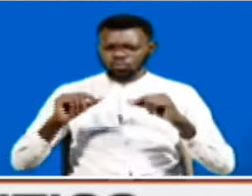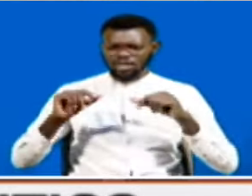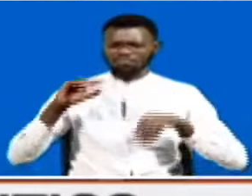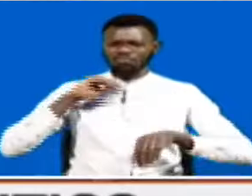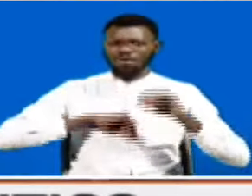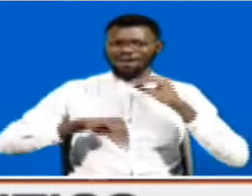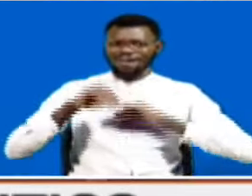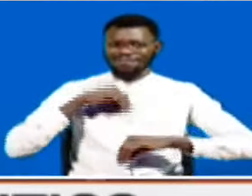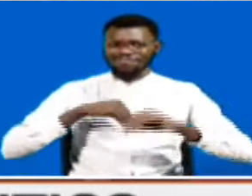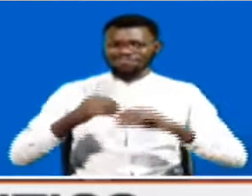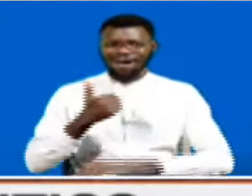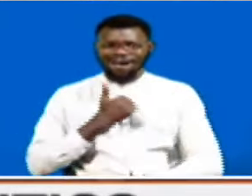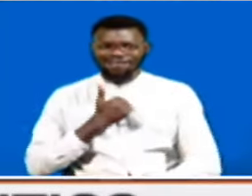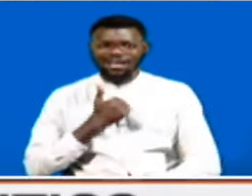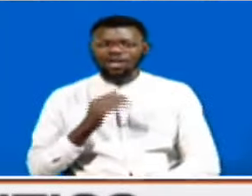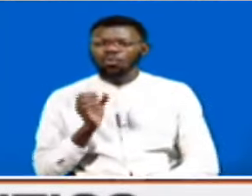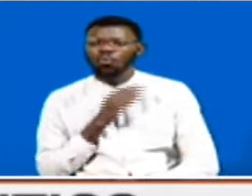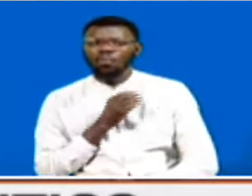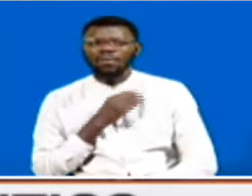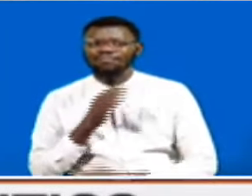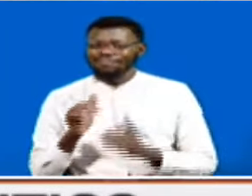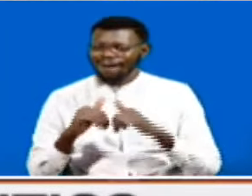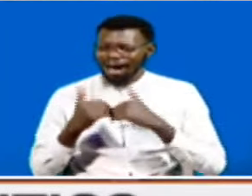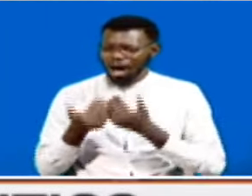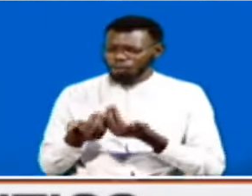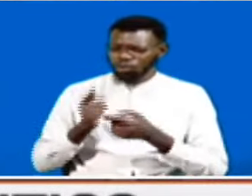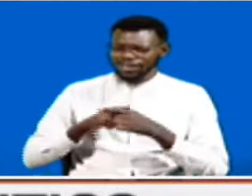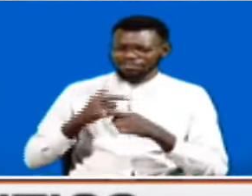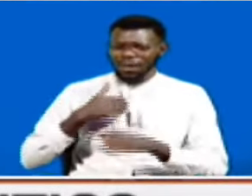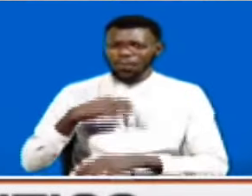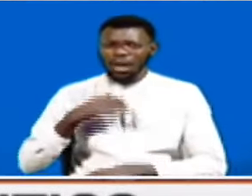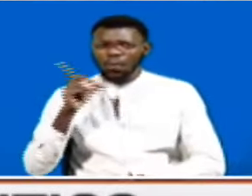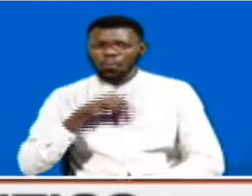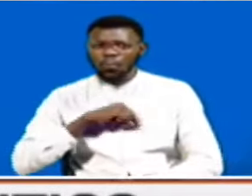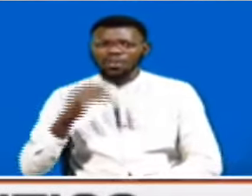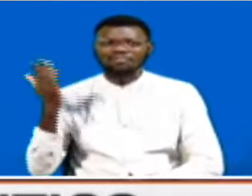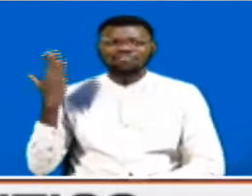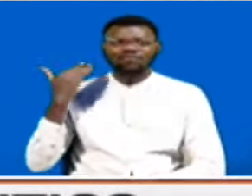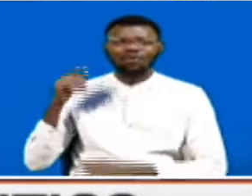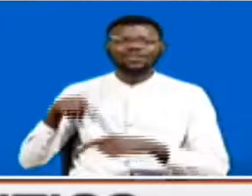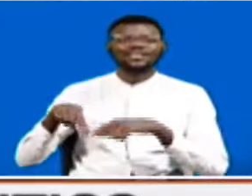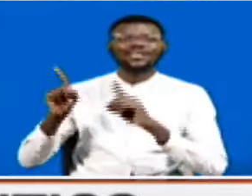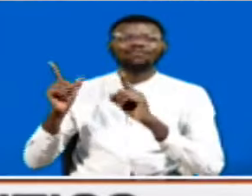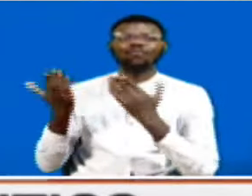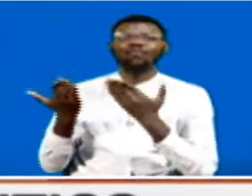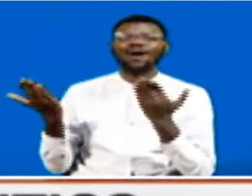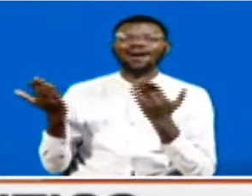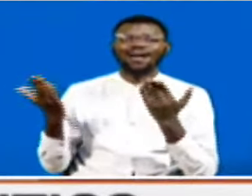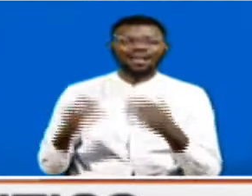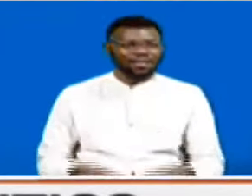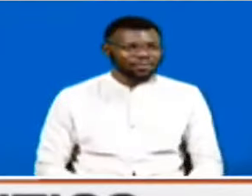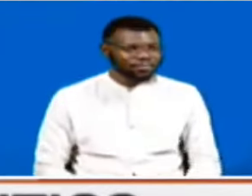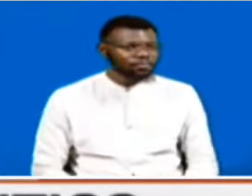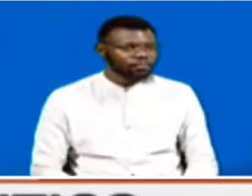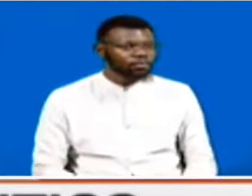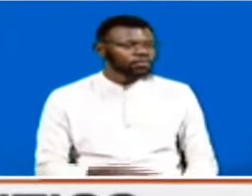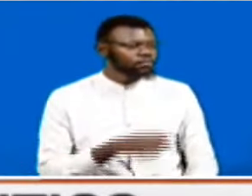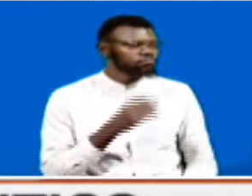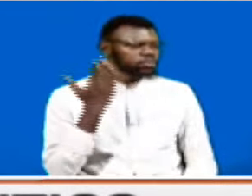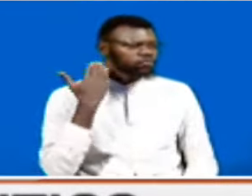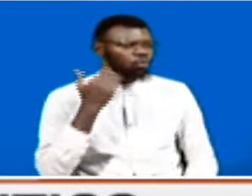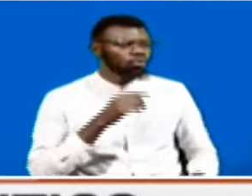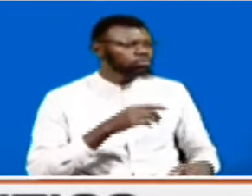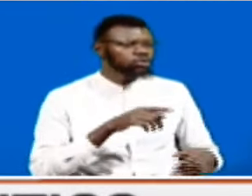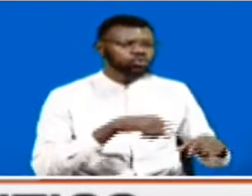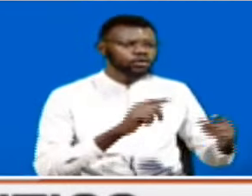That someone has complained after I have left the office. So where were they? Not during the time. Not during my time. Probably because you are protected, you had all